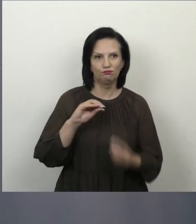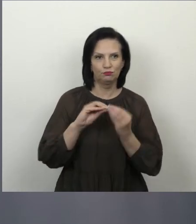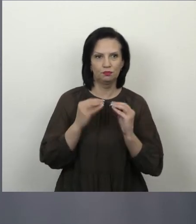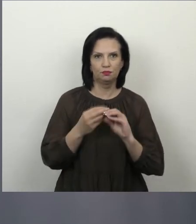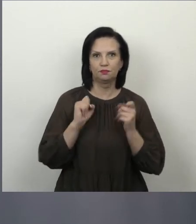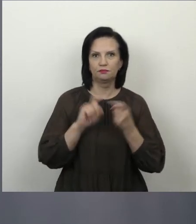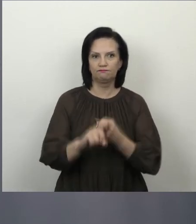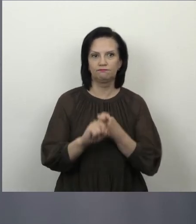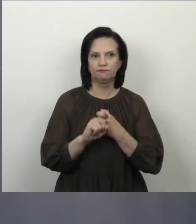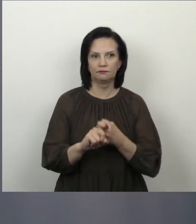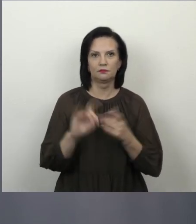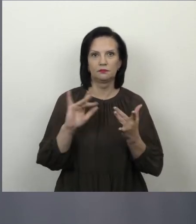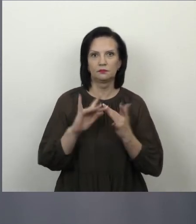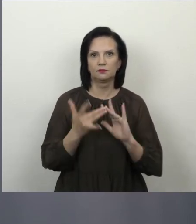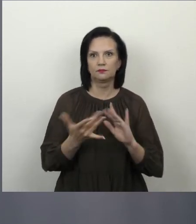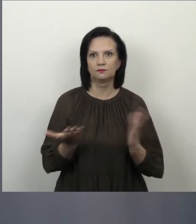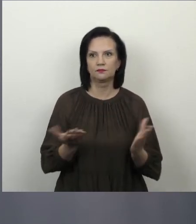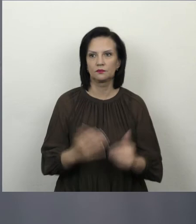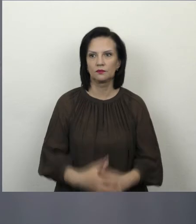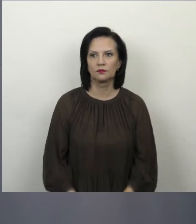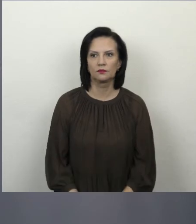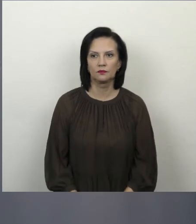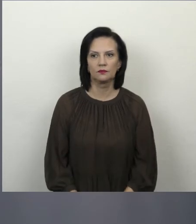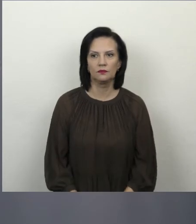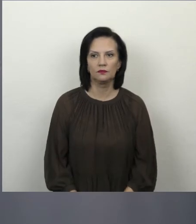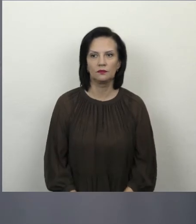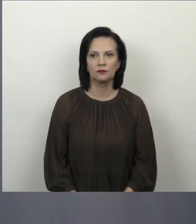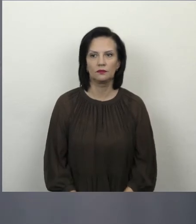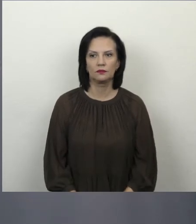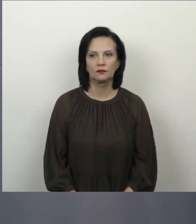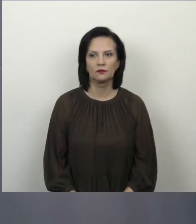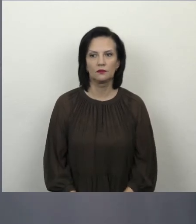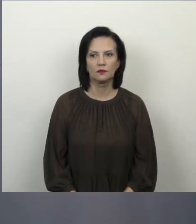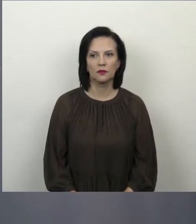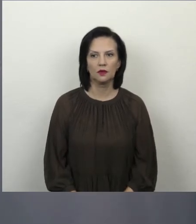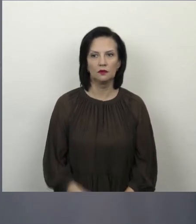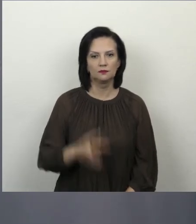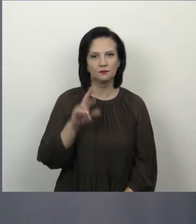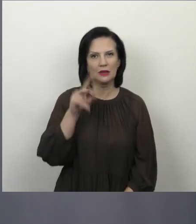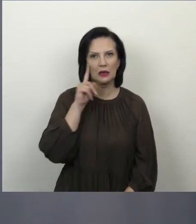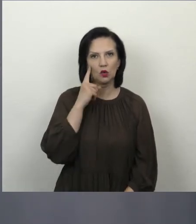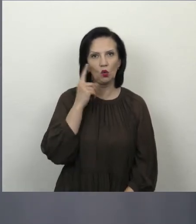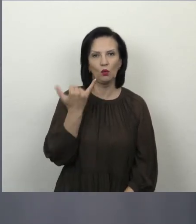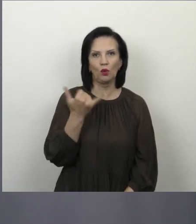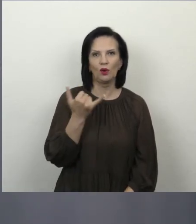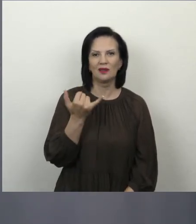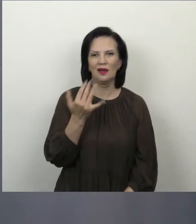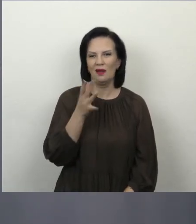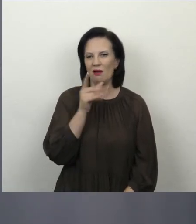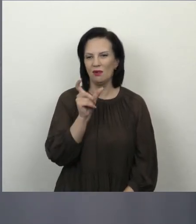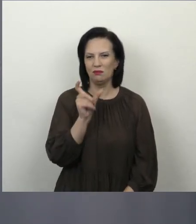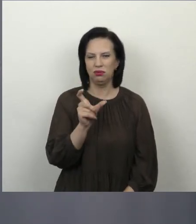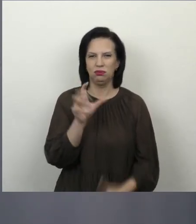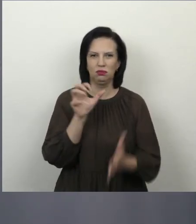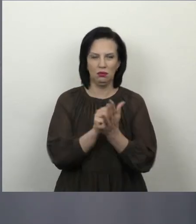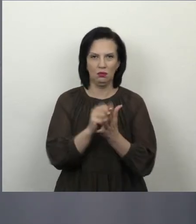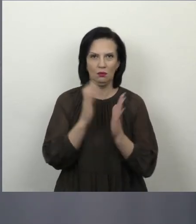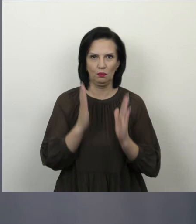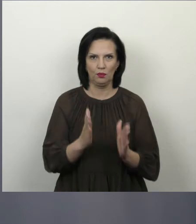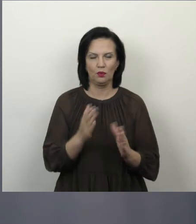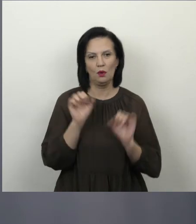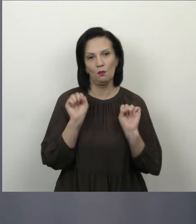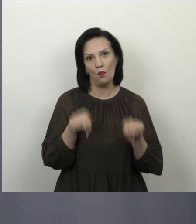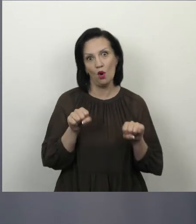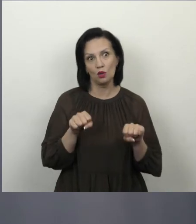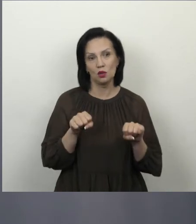Unfortunately, Marina has really serious technical internet issues, and reconnecting will